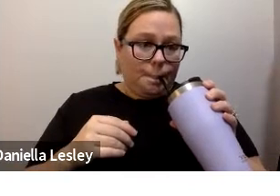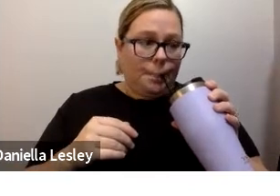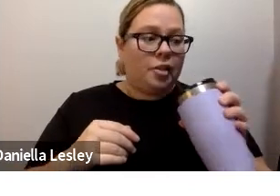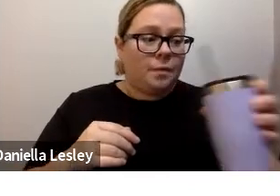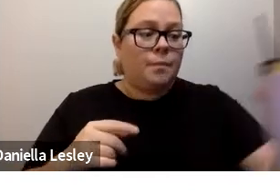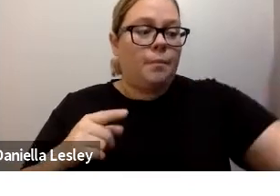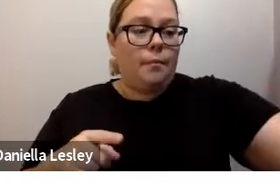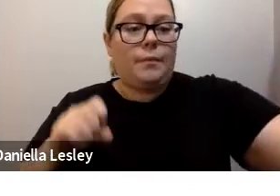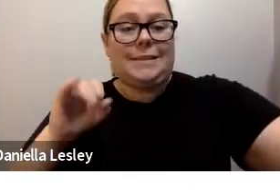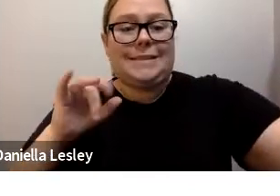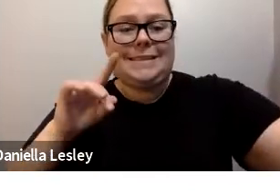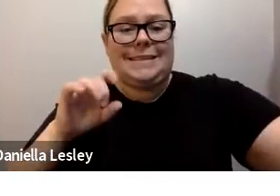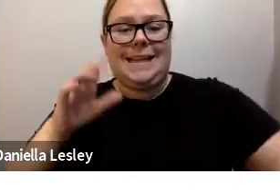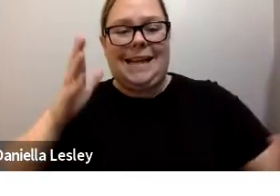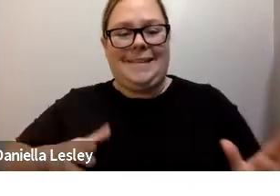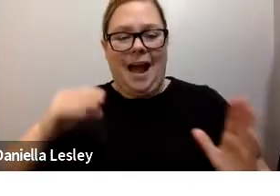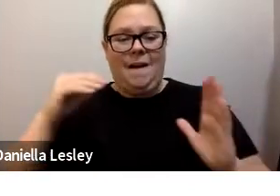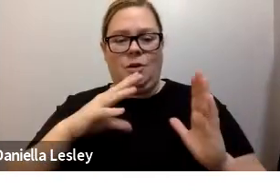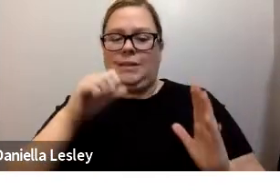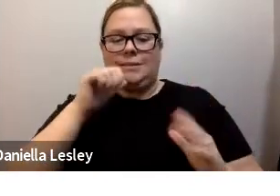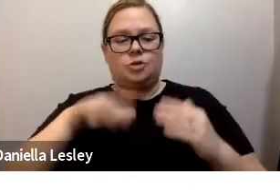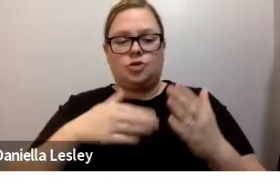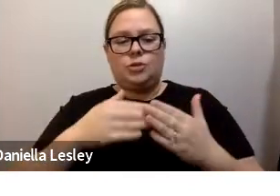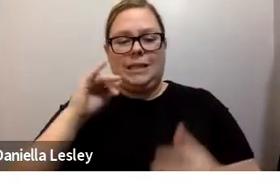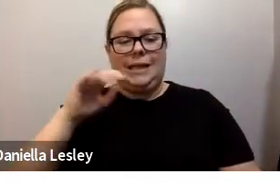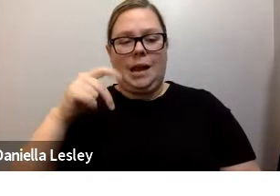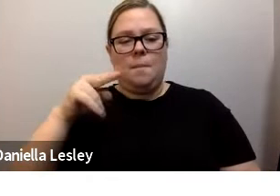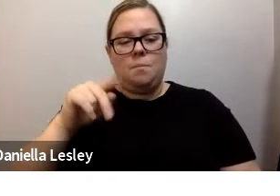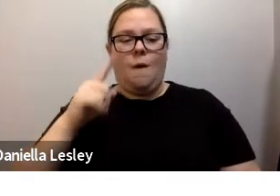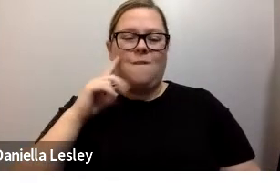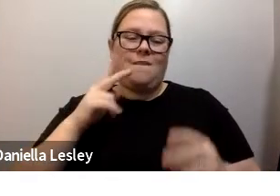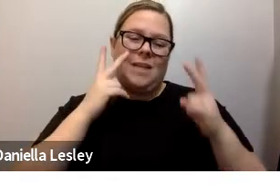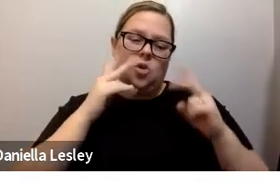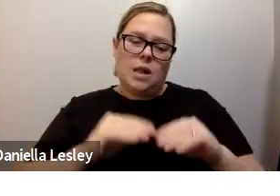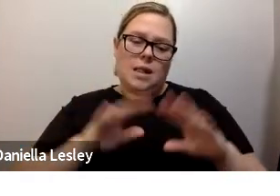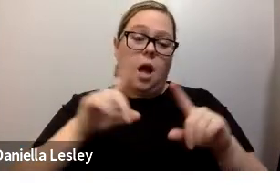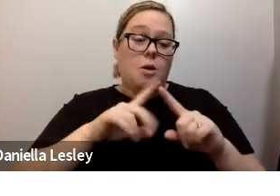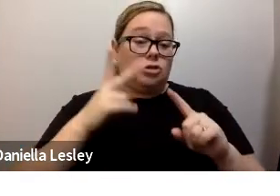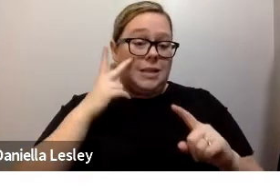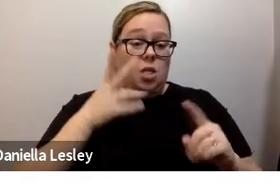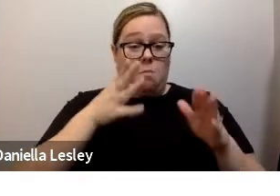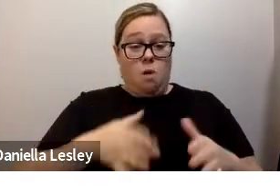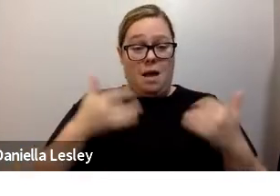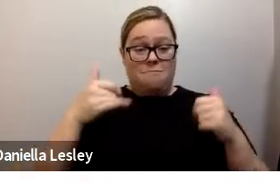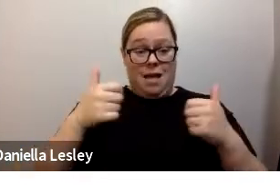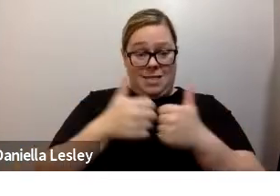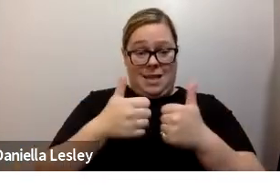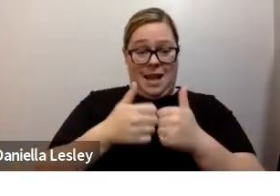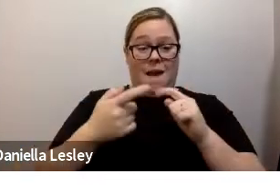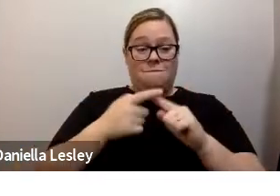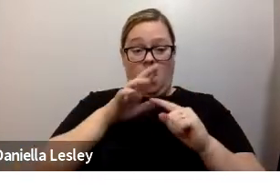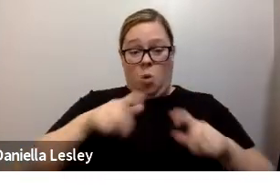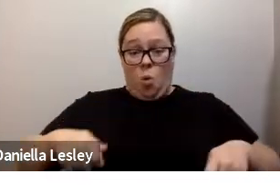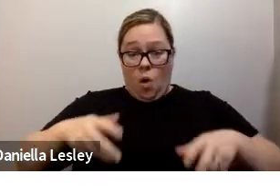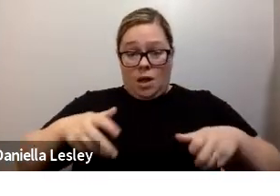So here's a side view. Not all of the inputs are shown for visual clarity, but as you can see, the person is playing the game from their mobility device,